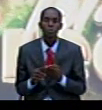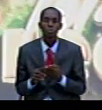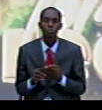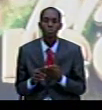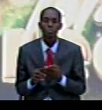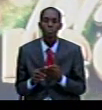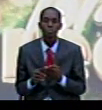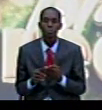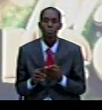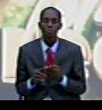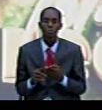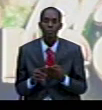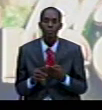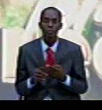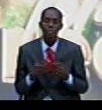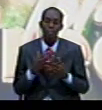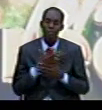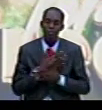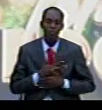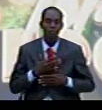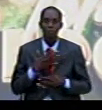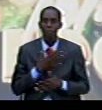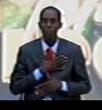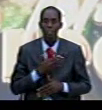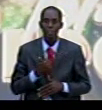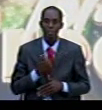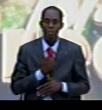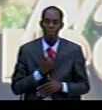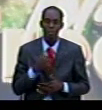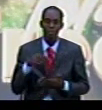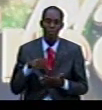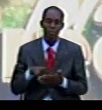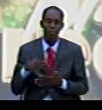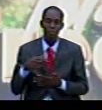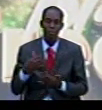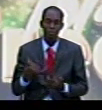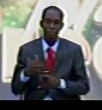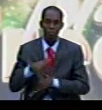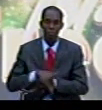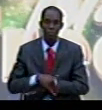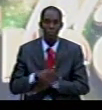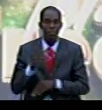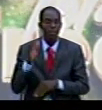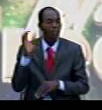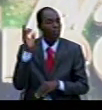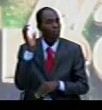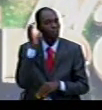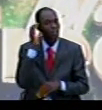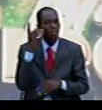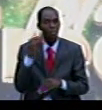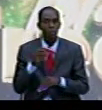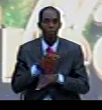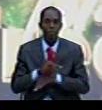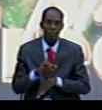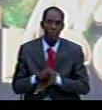enjoy myself tonight, listen to the message, soak myself in the songs,